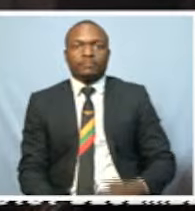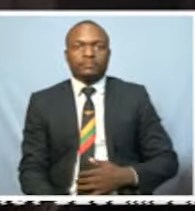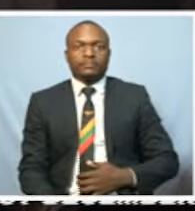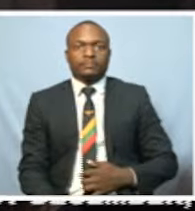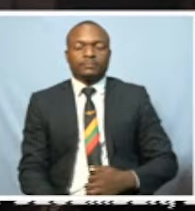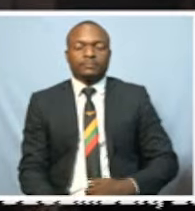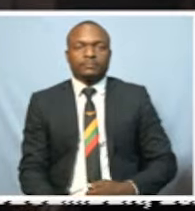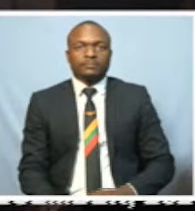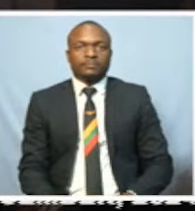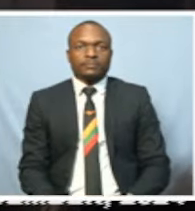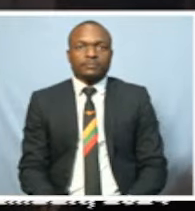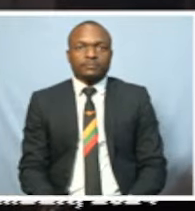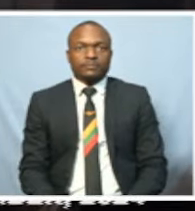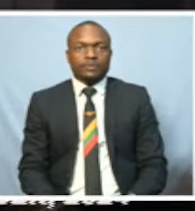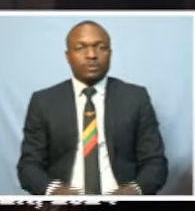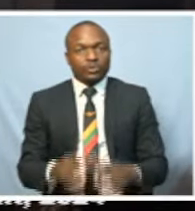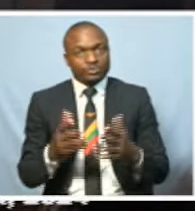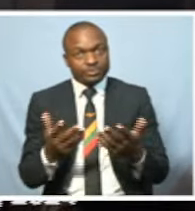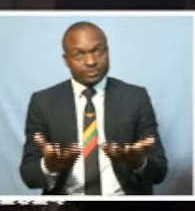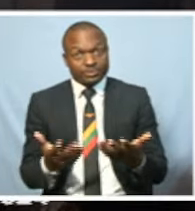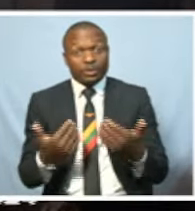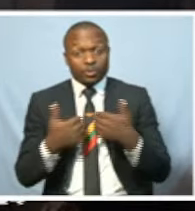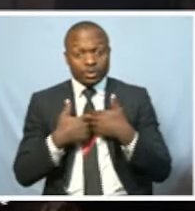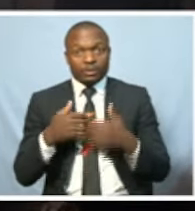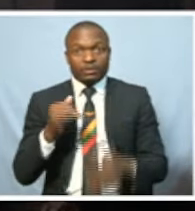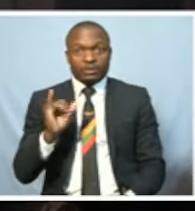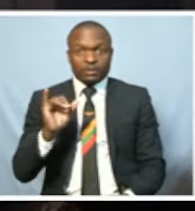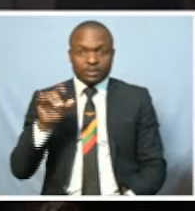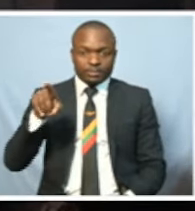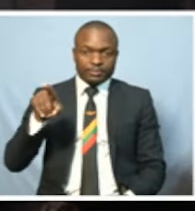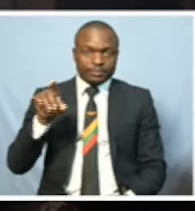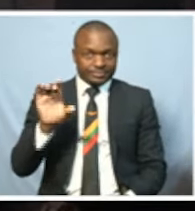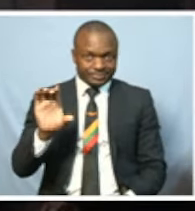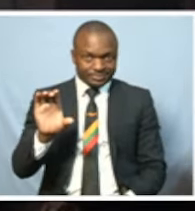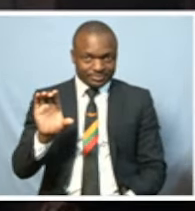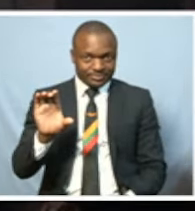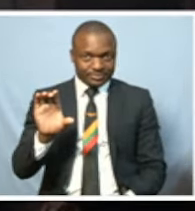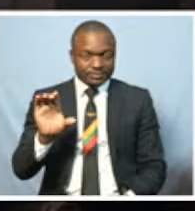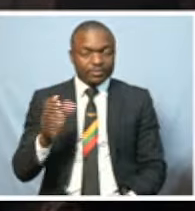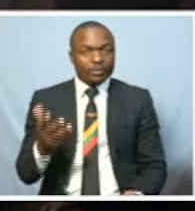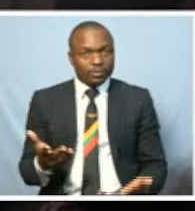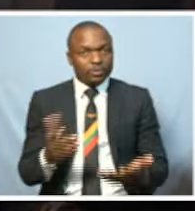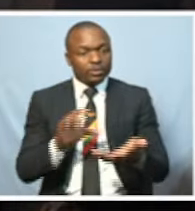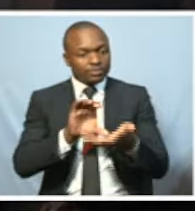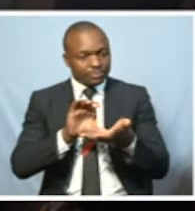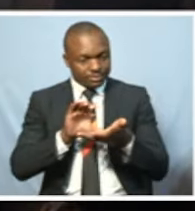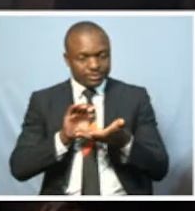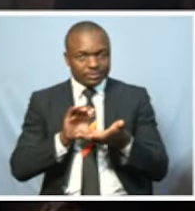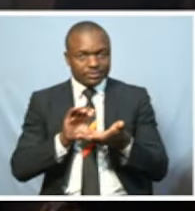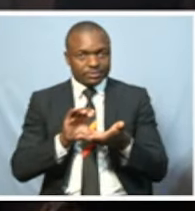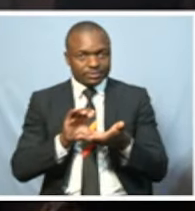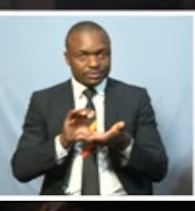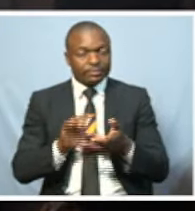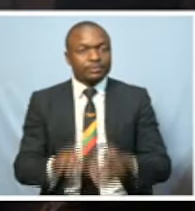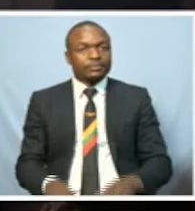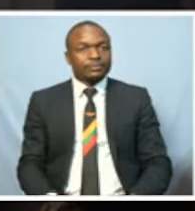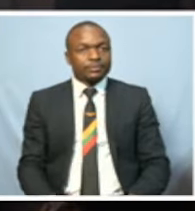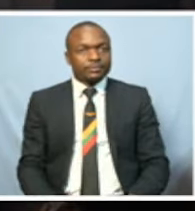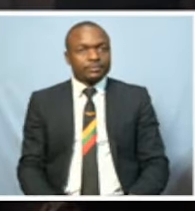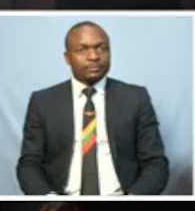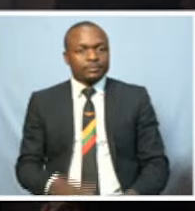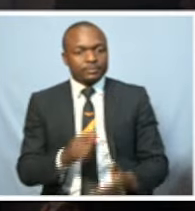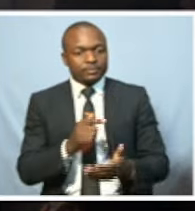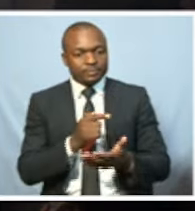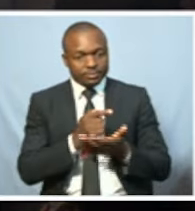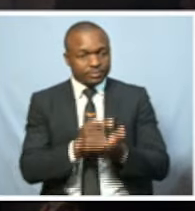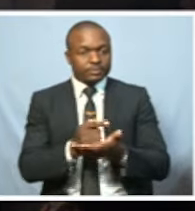Or have we got IPCs, or are we owing also grant